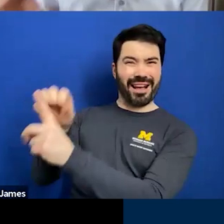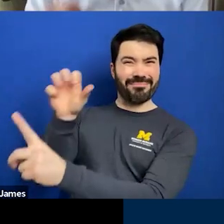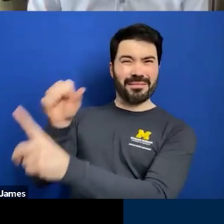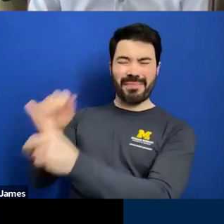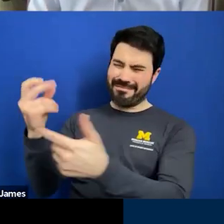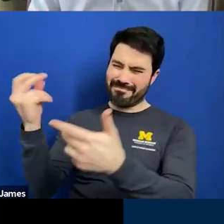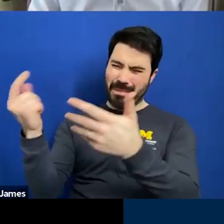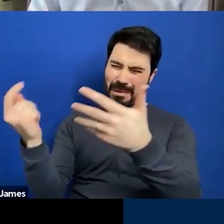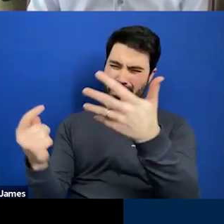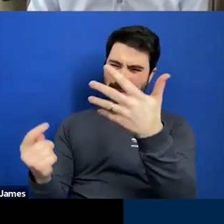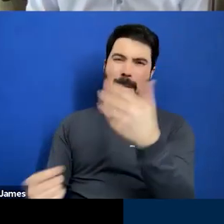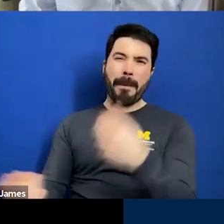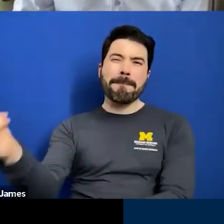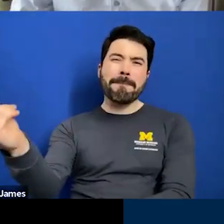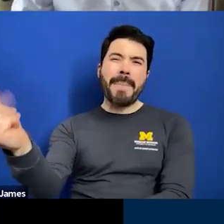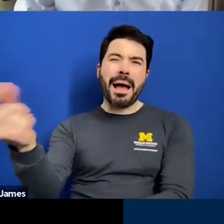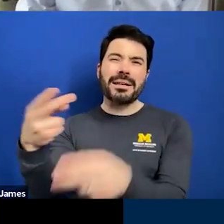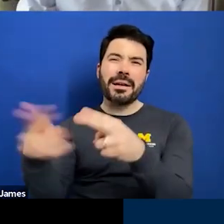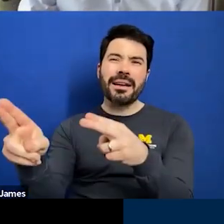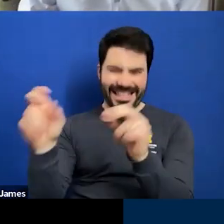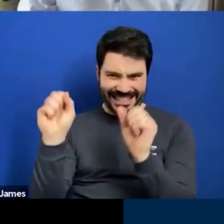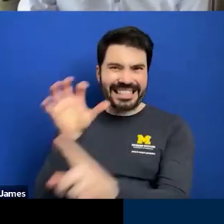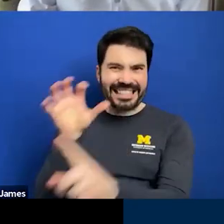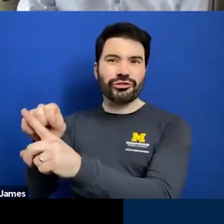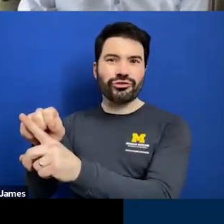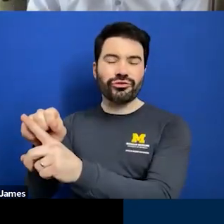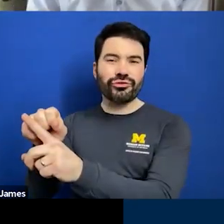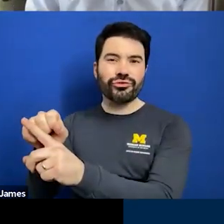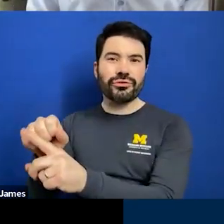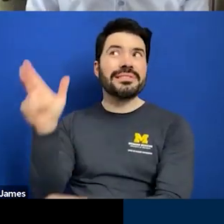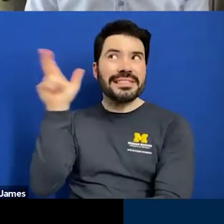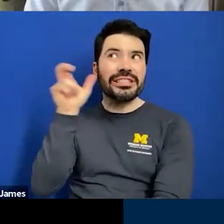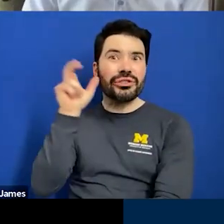on the fly, within a few seconds. You don't have to hear a whole lot.